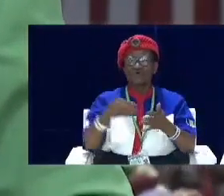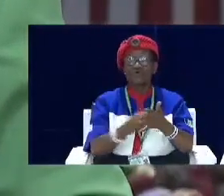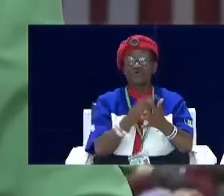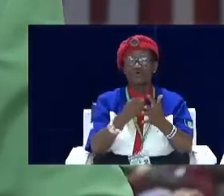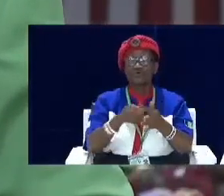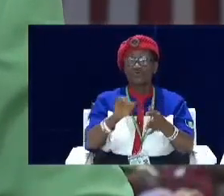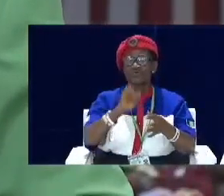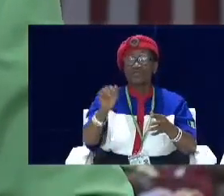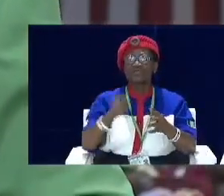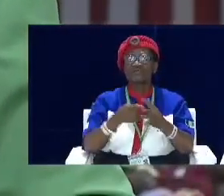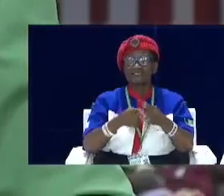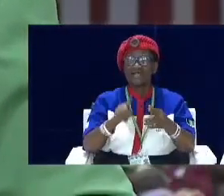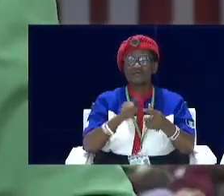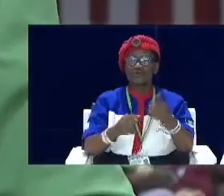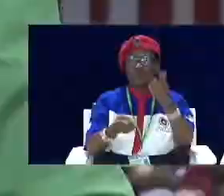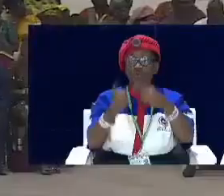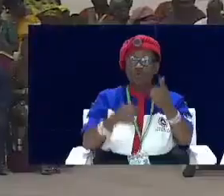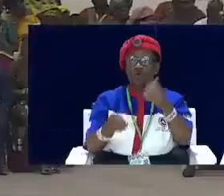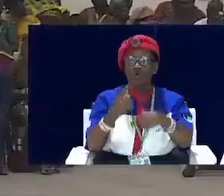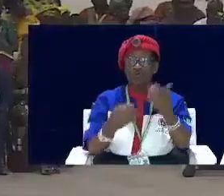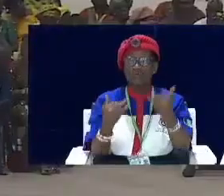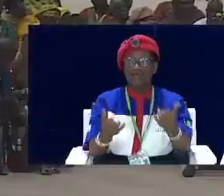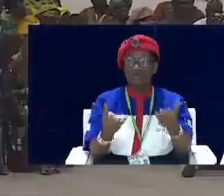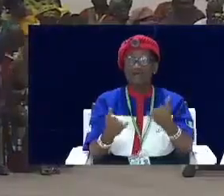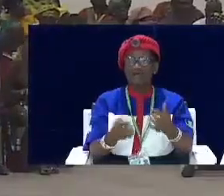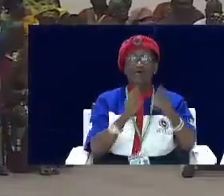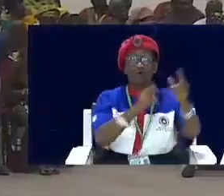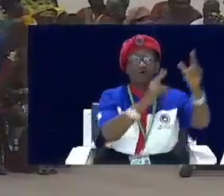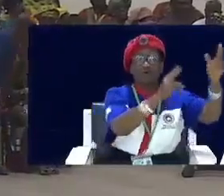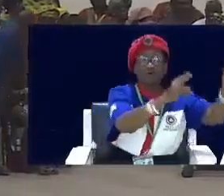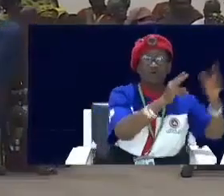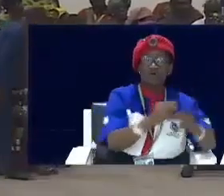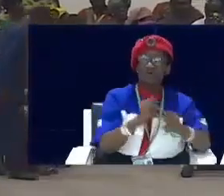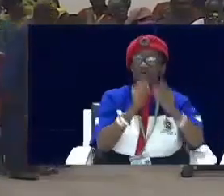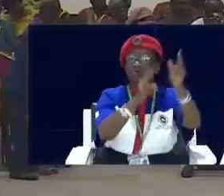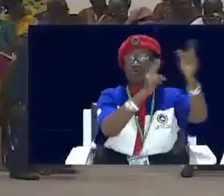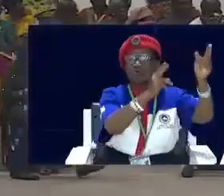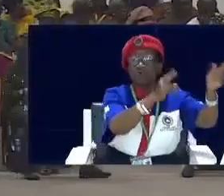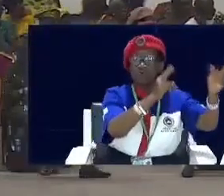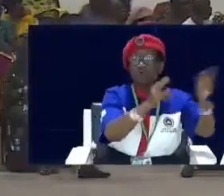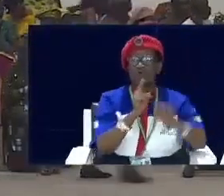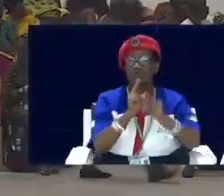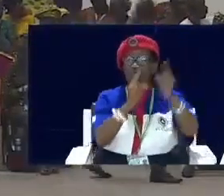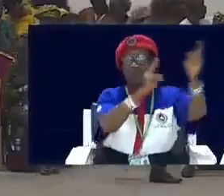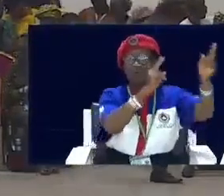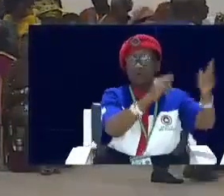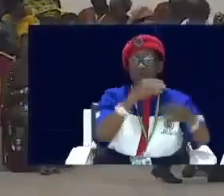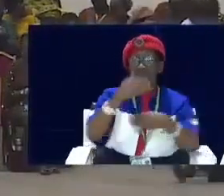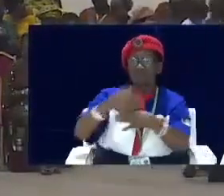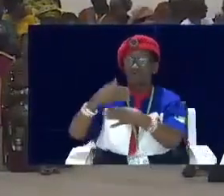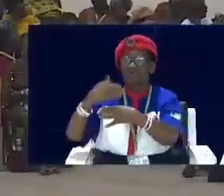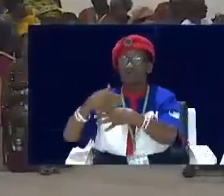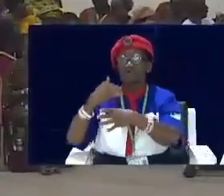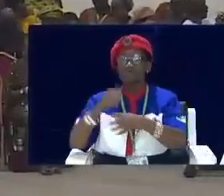beginning, begin to come now. Run forward. As I count. One.